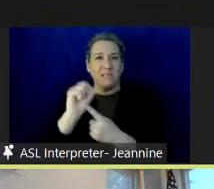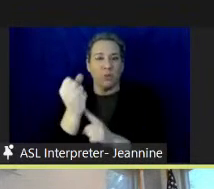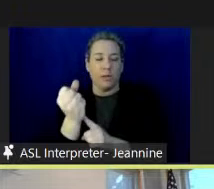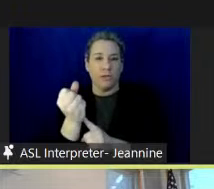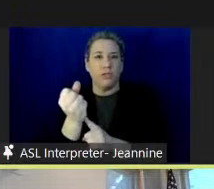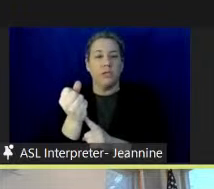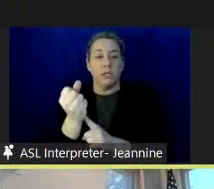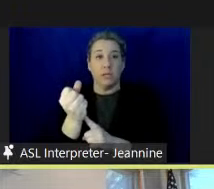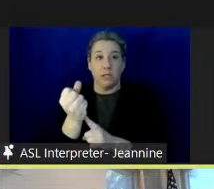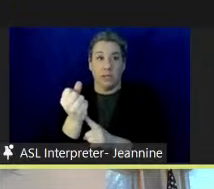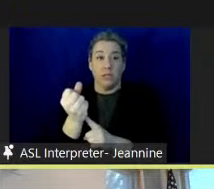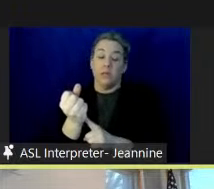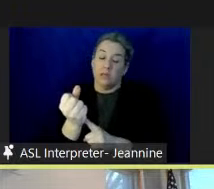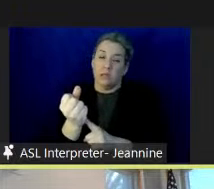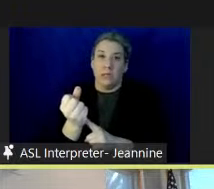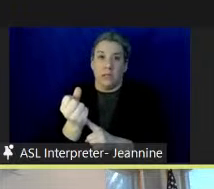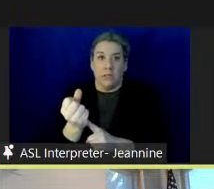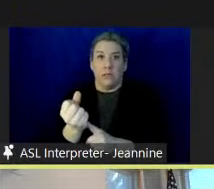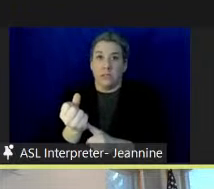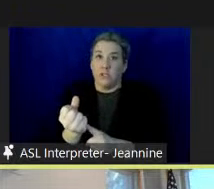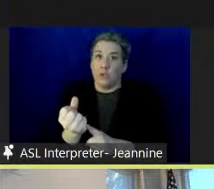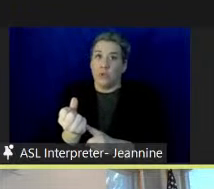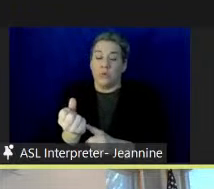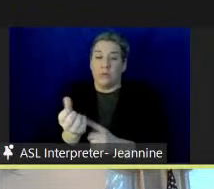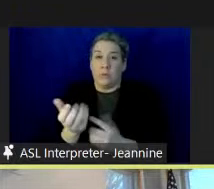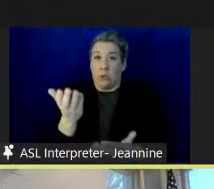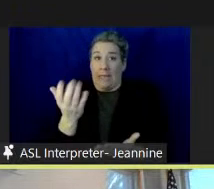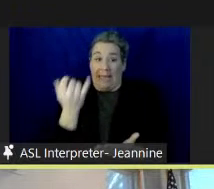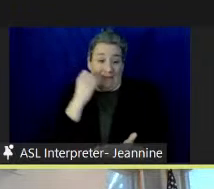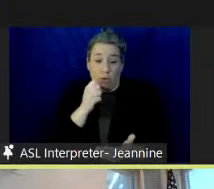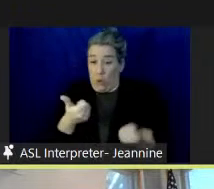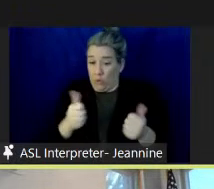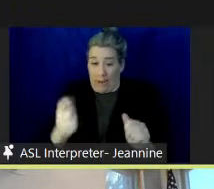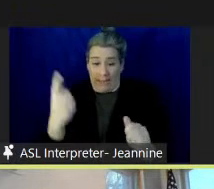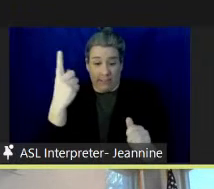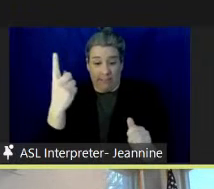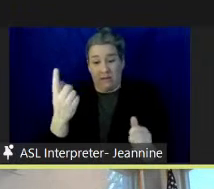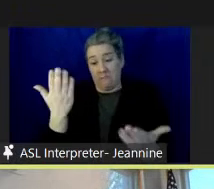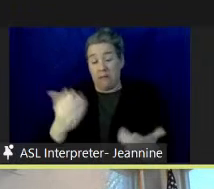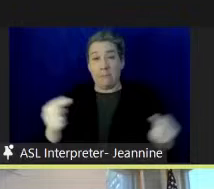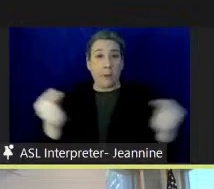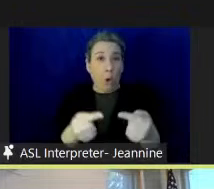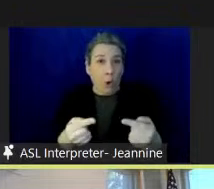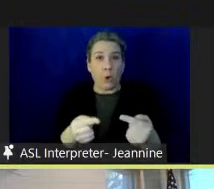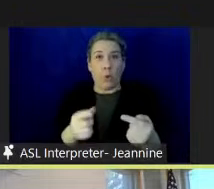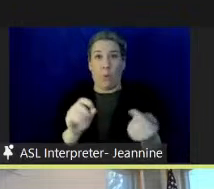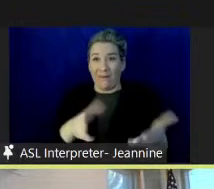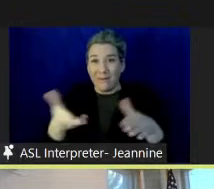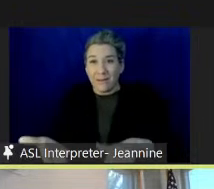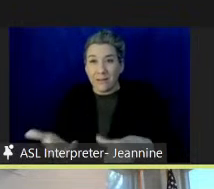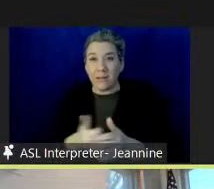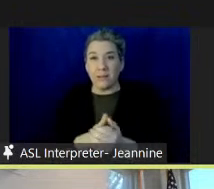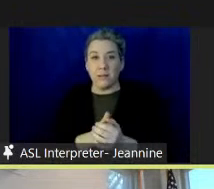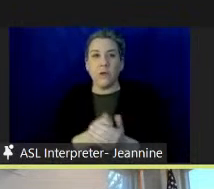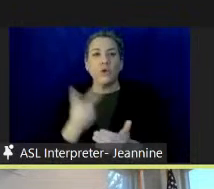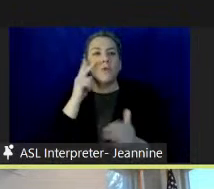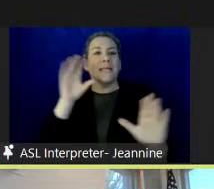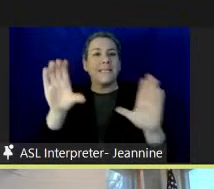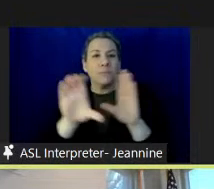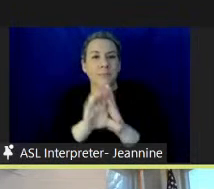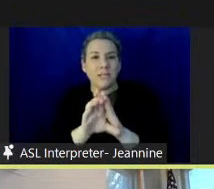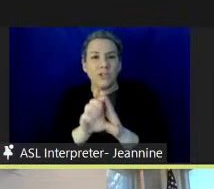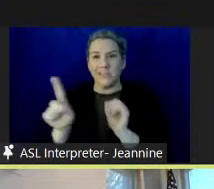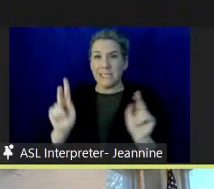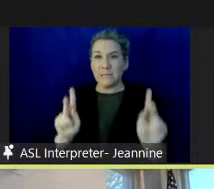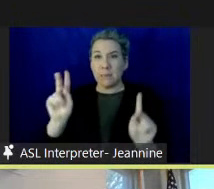you may be unfortunately hurt or killed if not acting. So what you see here in this picture, these individuals are utilizing